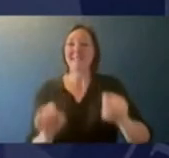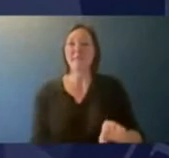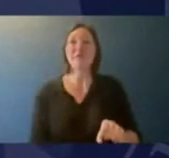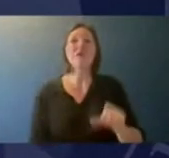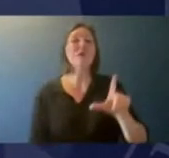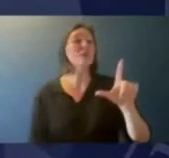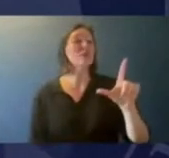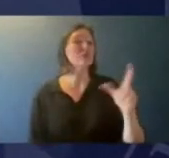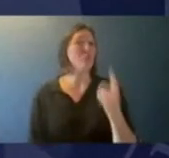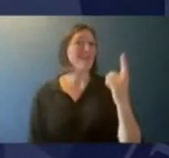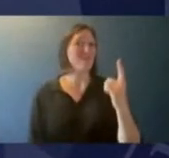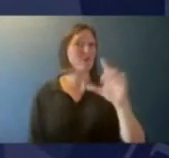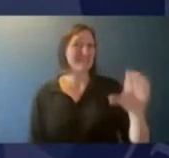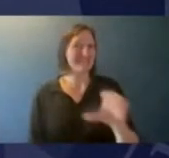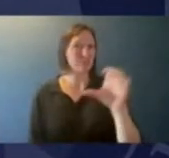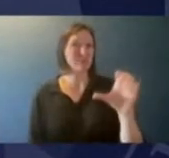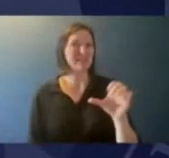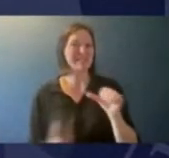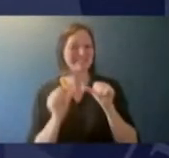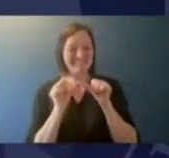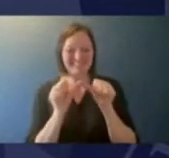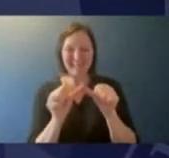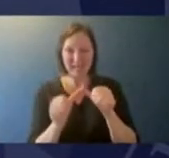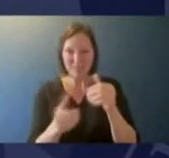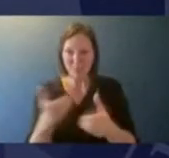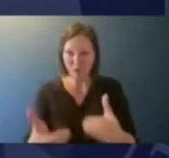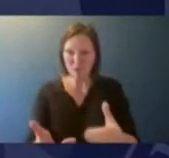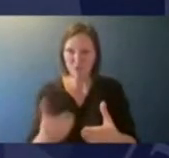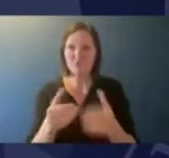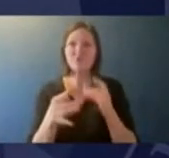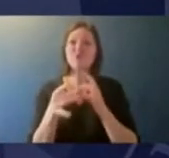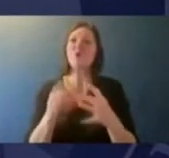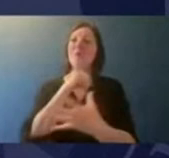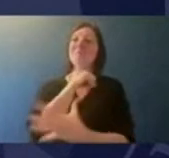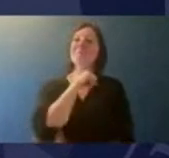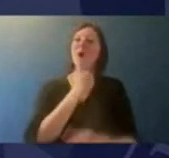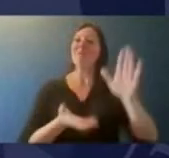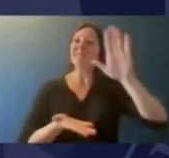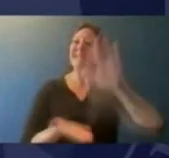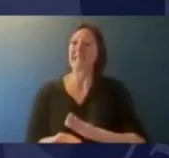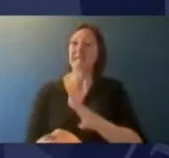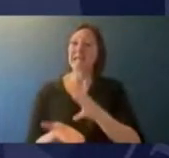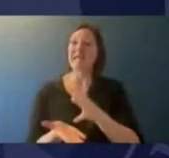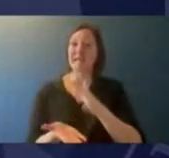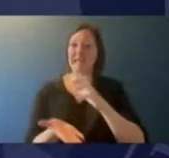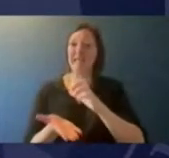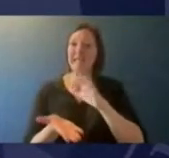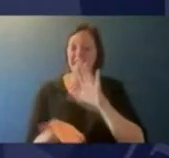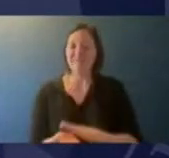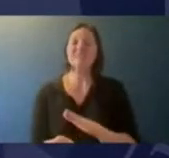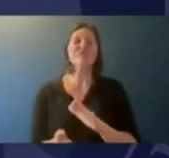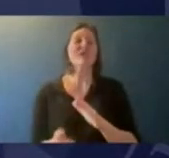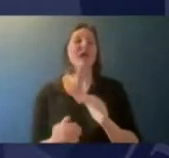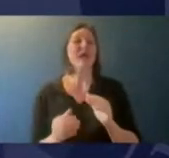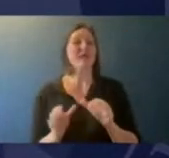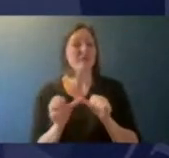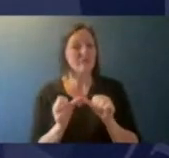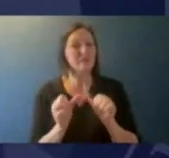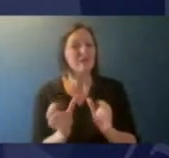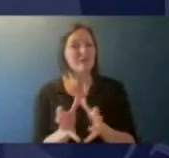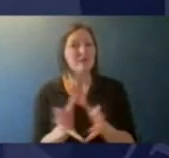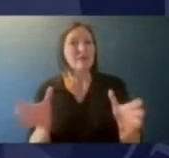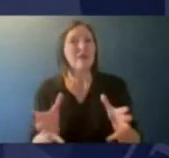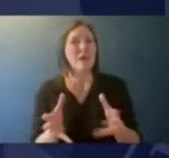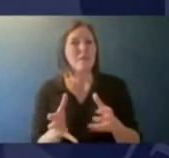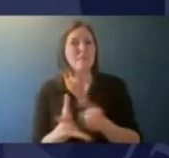21st century, sustained progress on poverty alleviation and shared prosperity requires